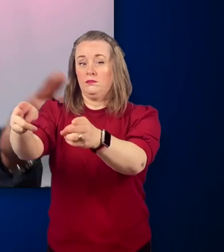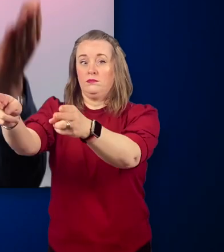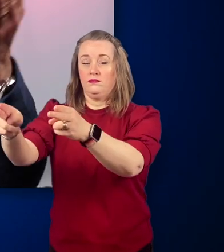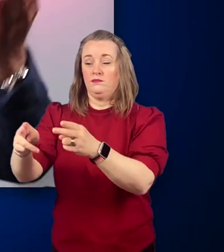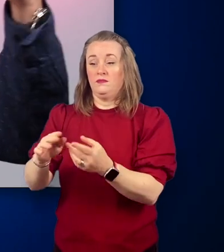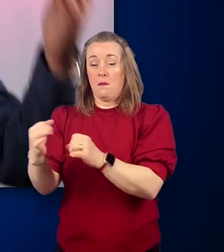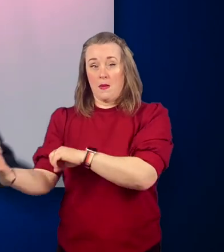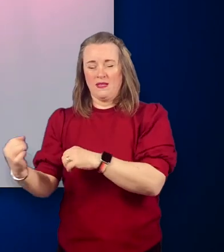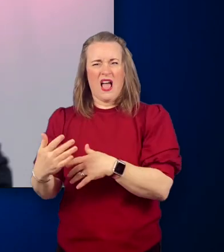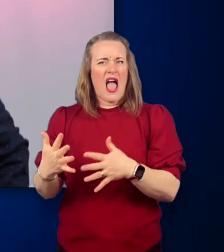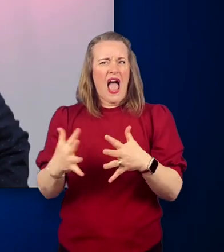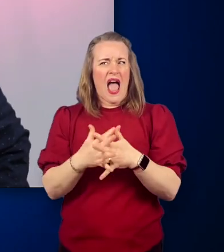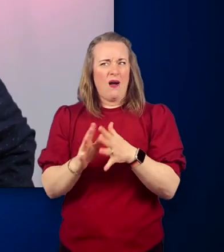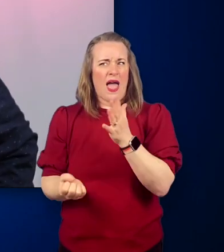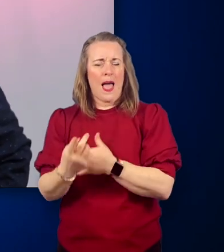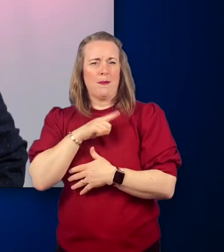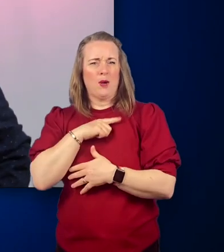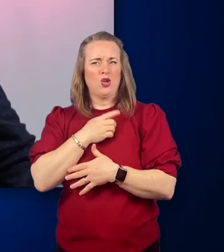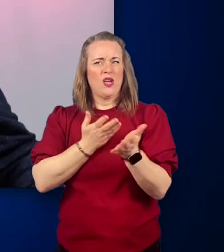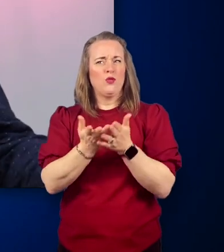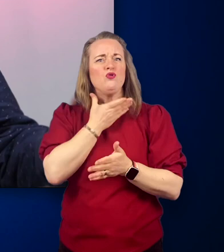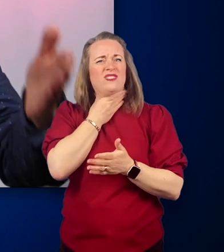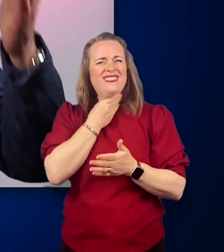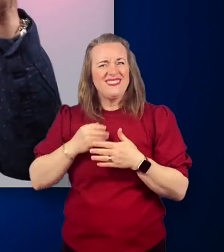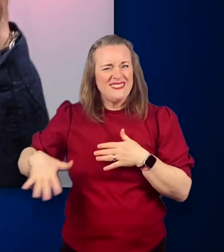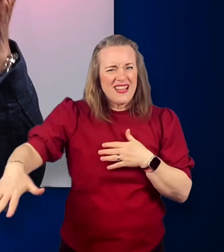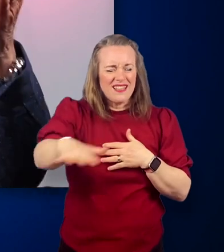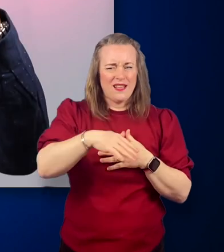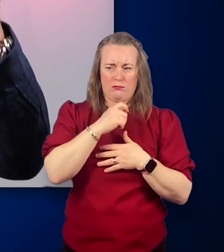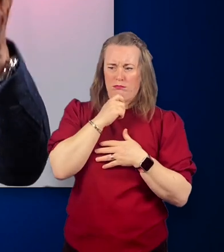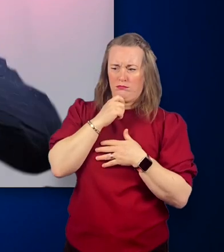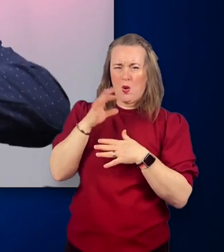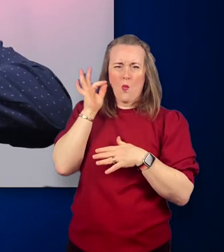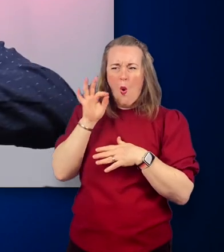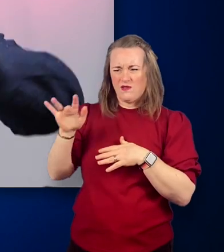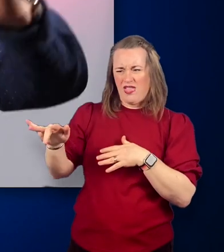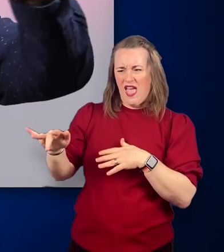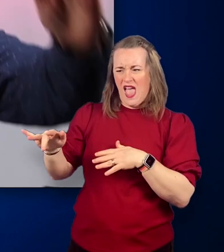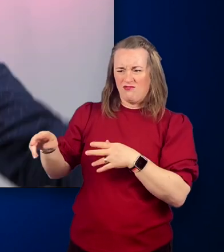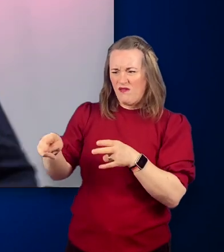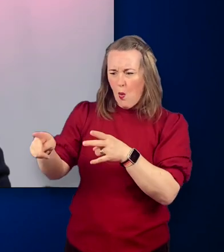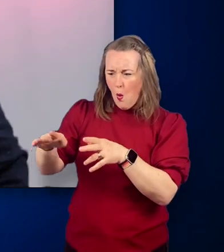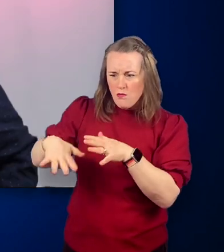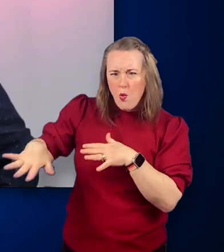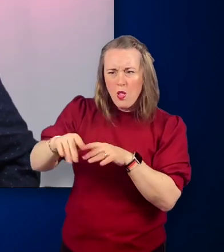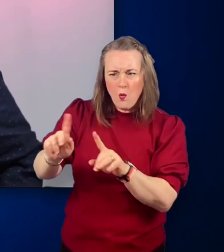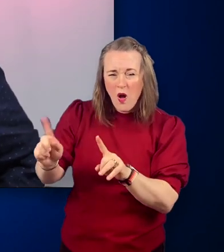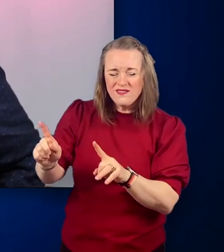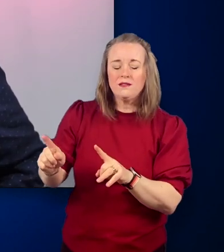the desert, I don't know. That seems to have been a miracle. And then Philip baptized him, and then he goes.